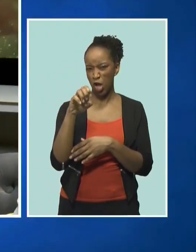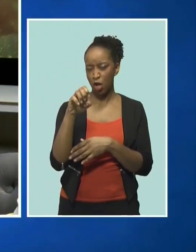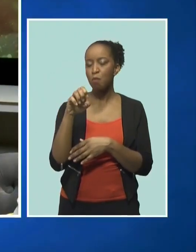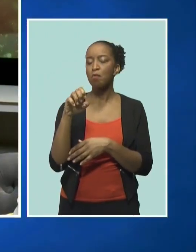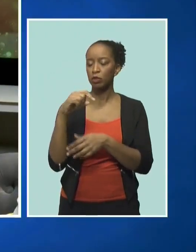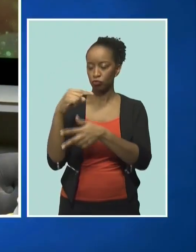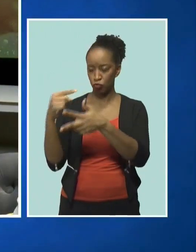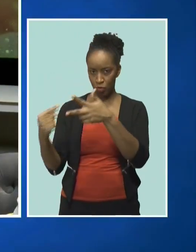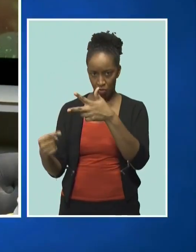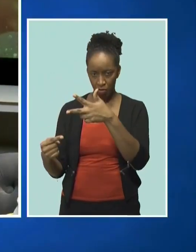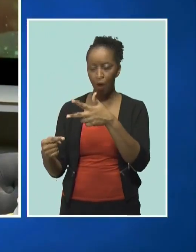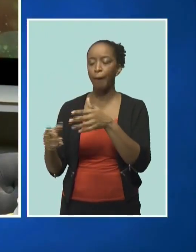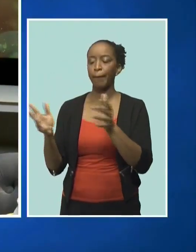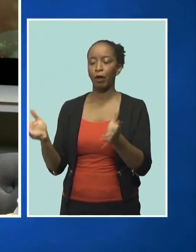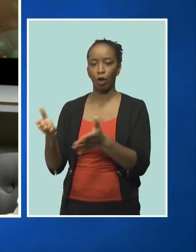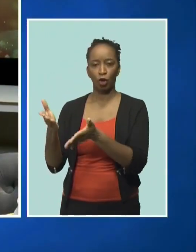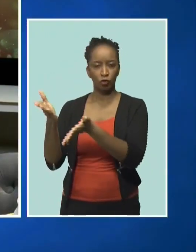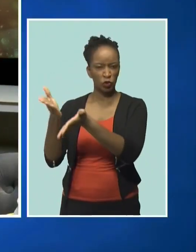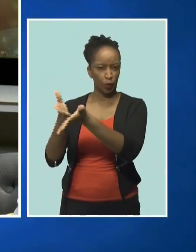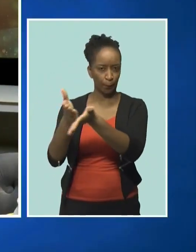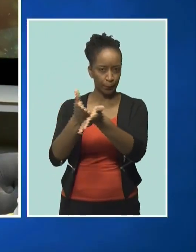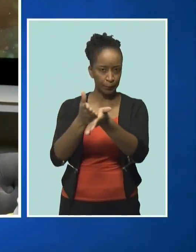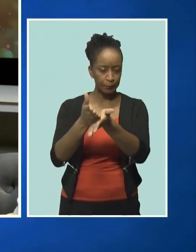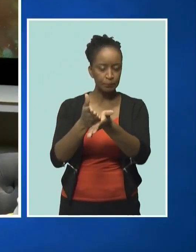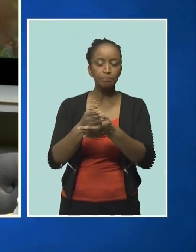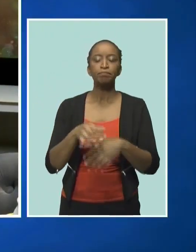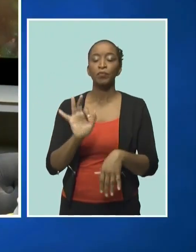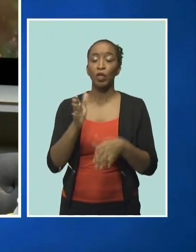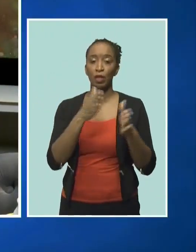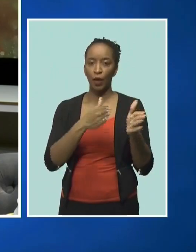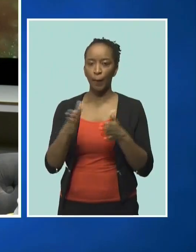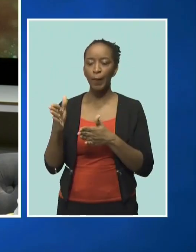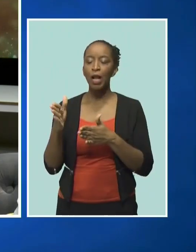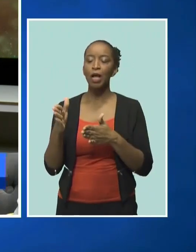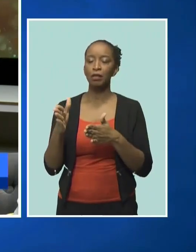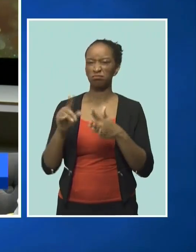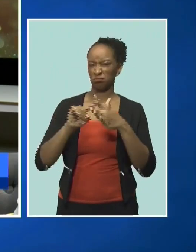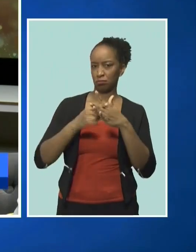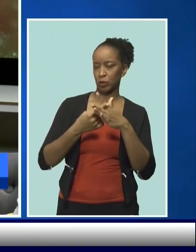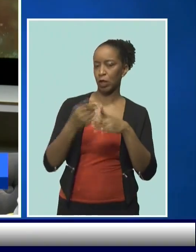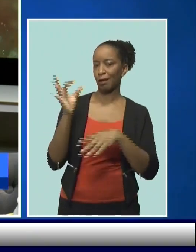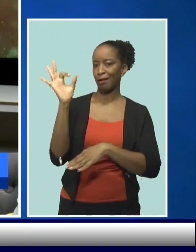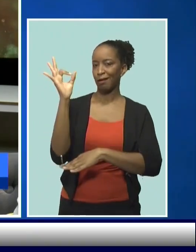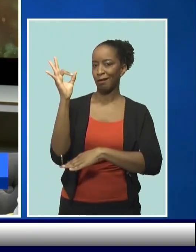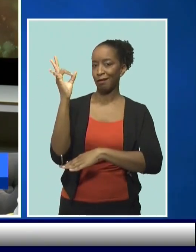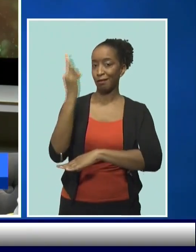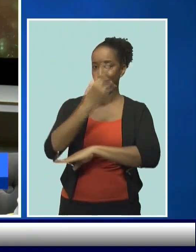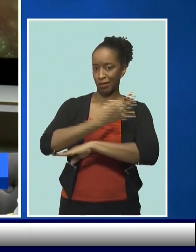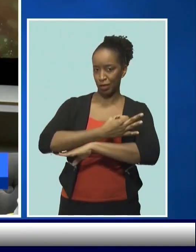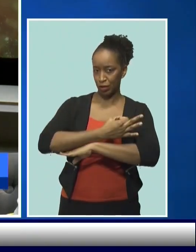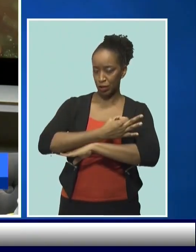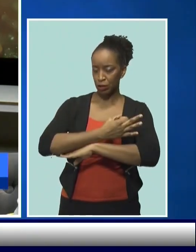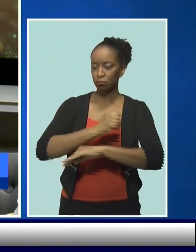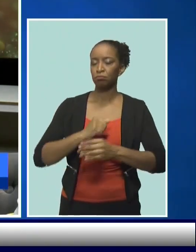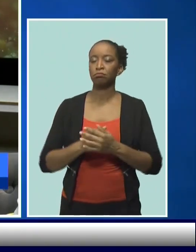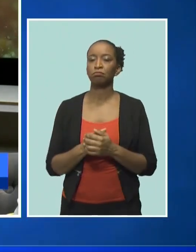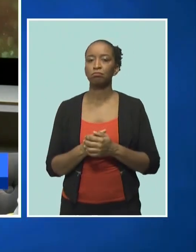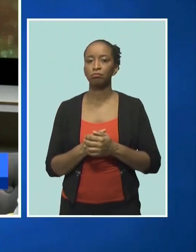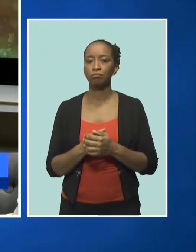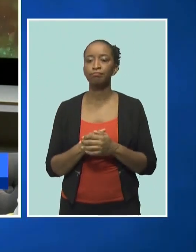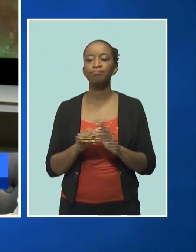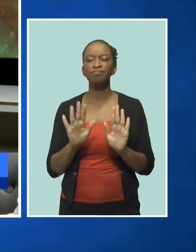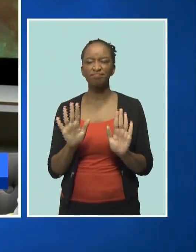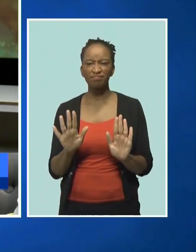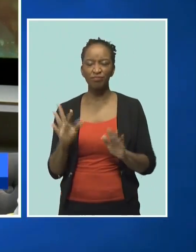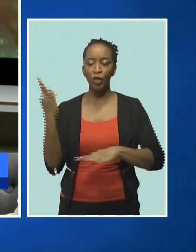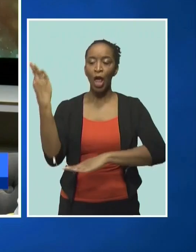at a stage where we have a 9-day plan, so the program is a 9-day plan. However, it is not